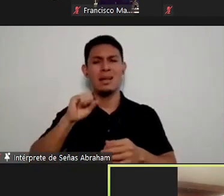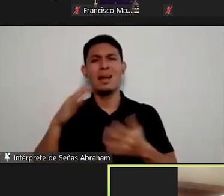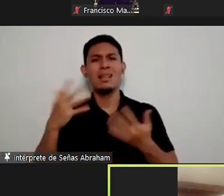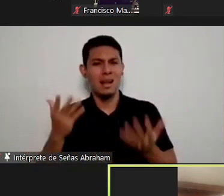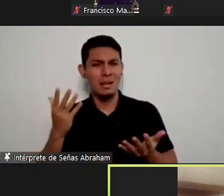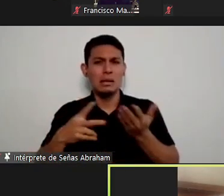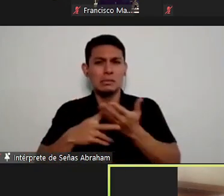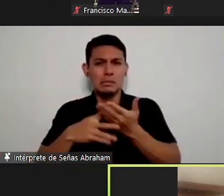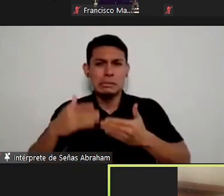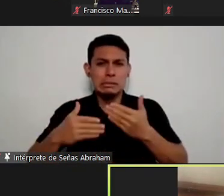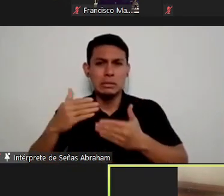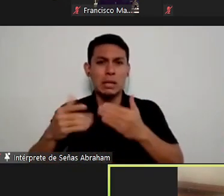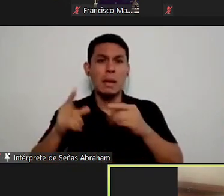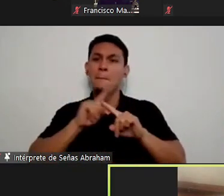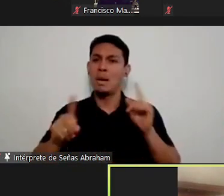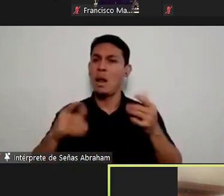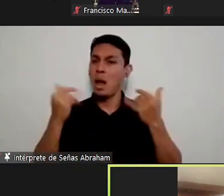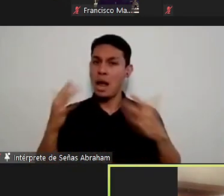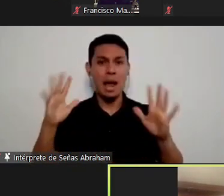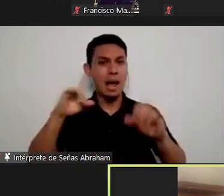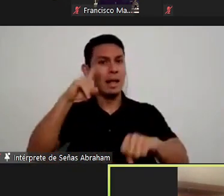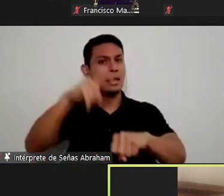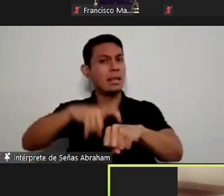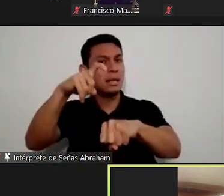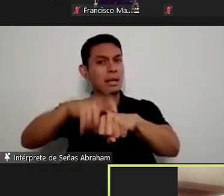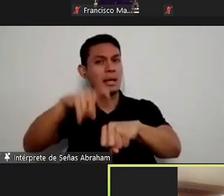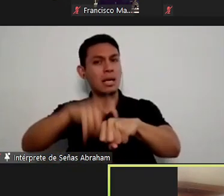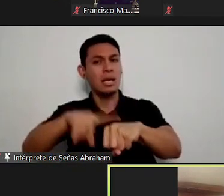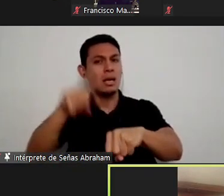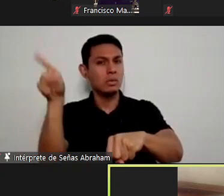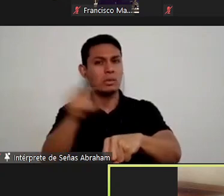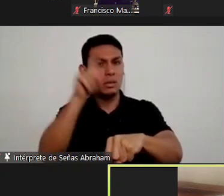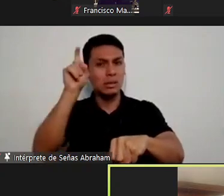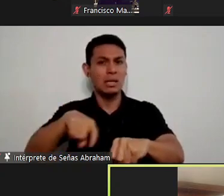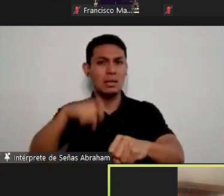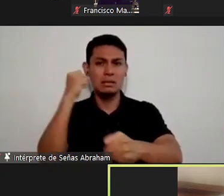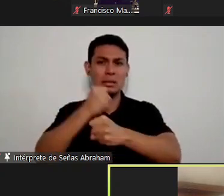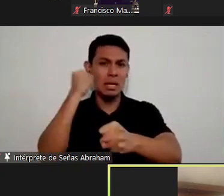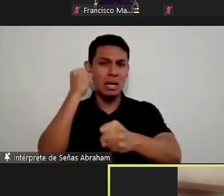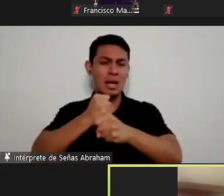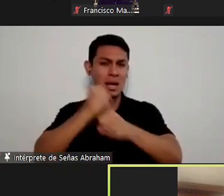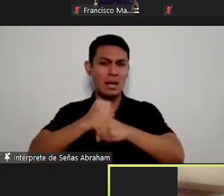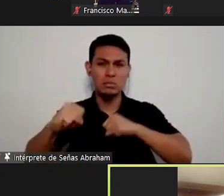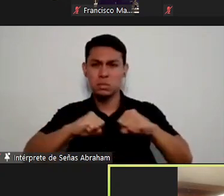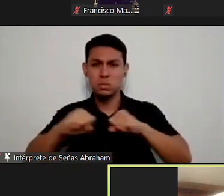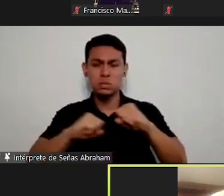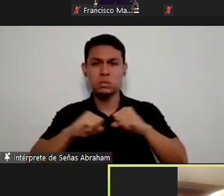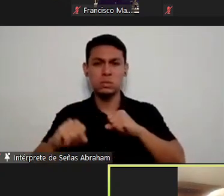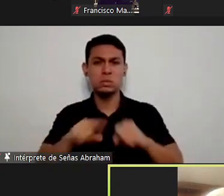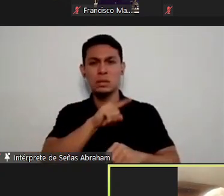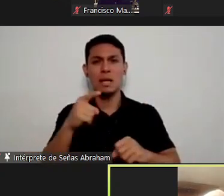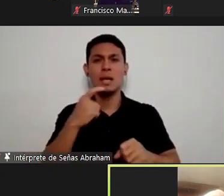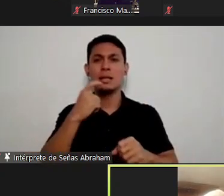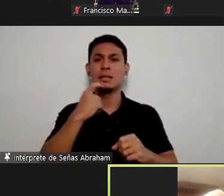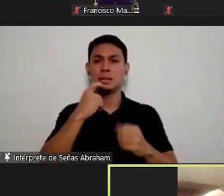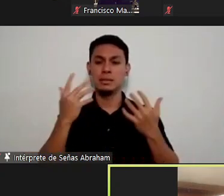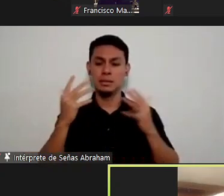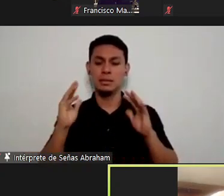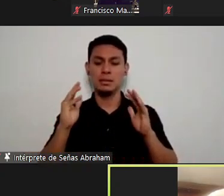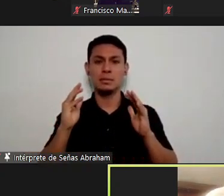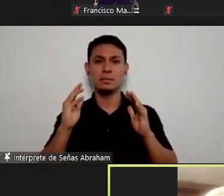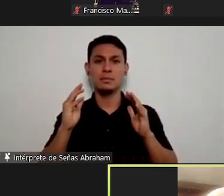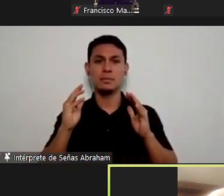ministry of justice work alone there's going to be a lot of roadblocks but it's time to start working